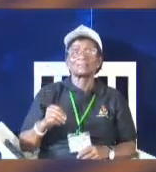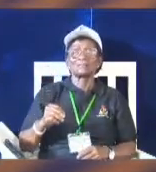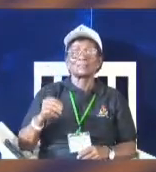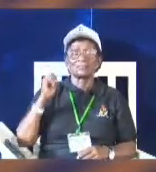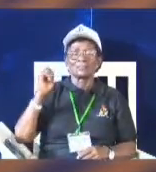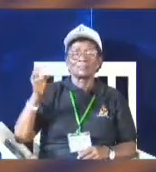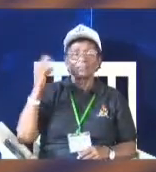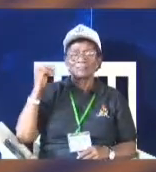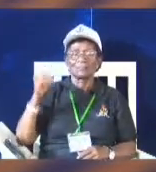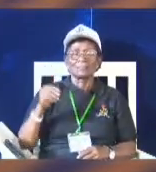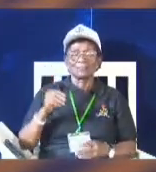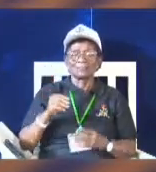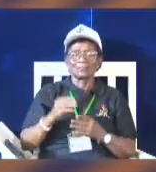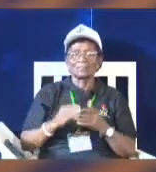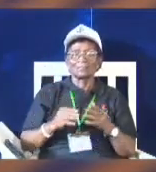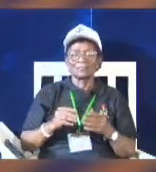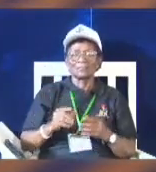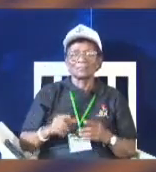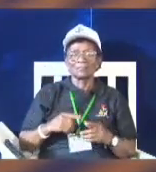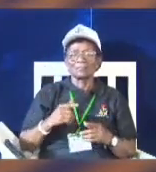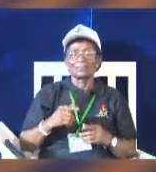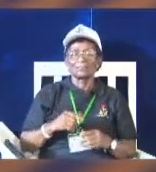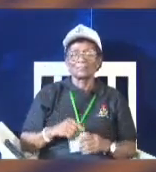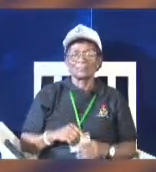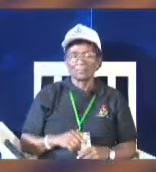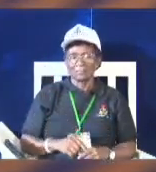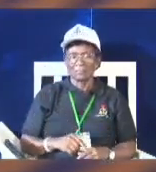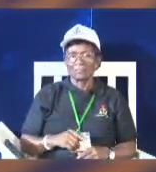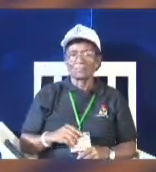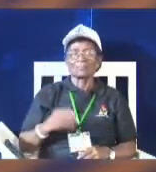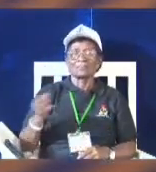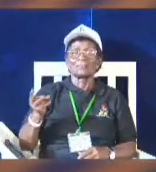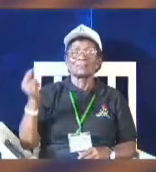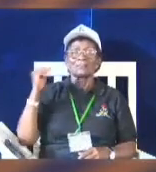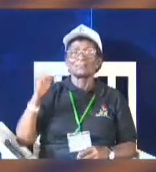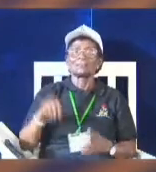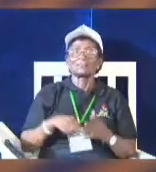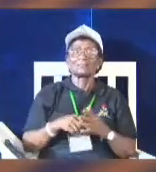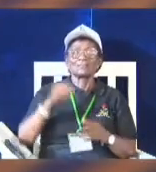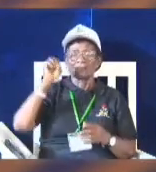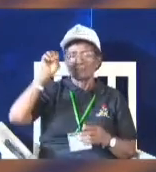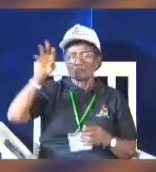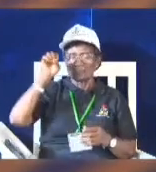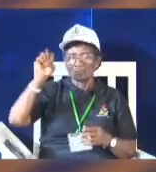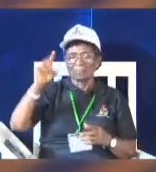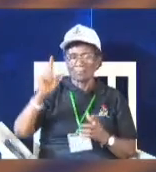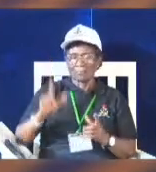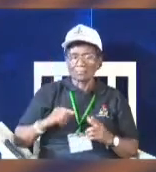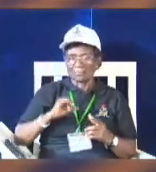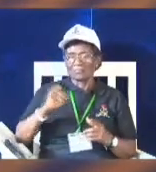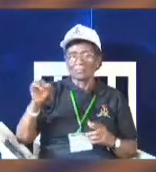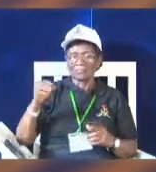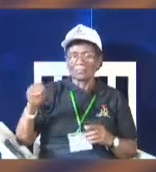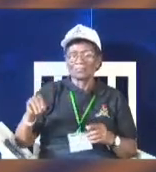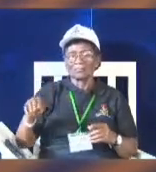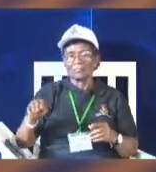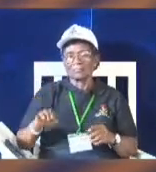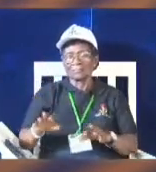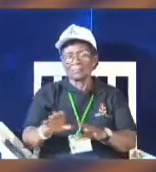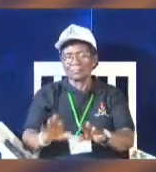flat upstairs, and there was this witch living in the flat below,